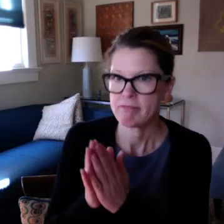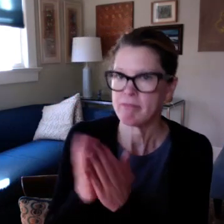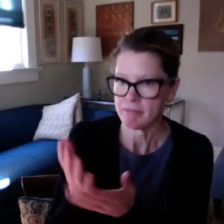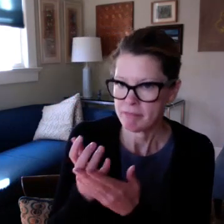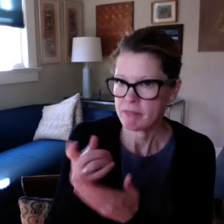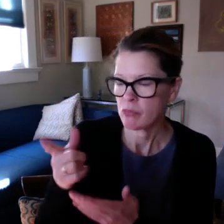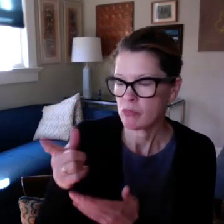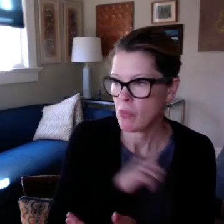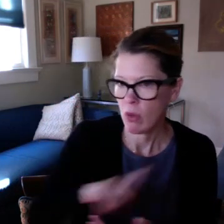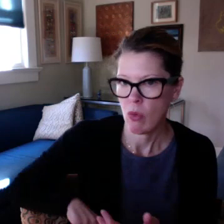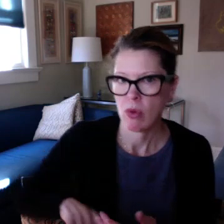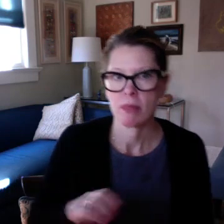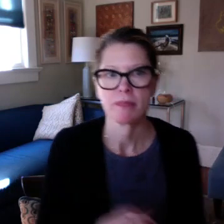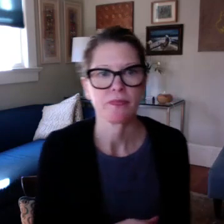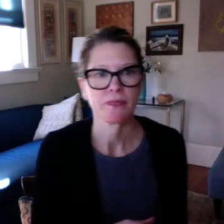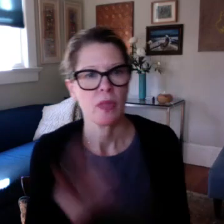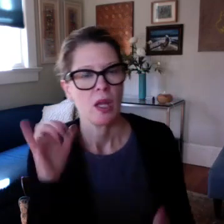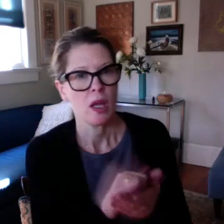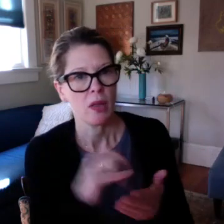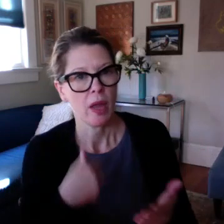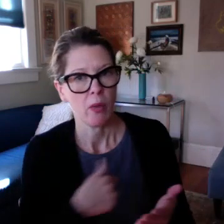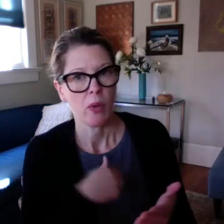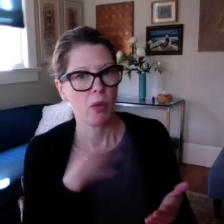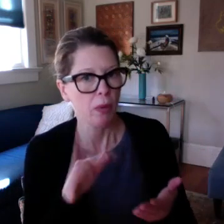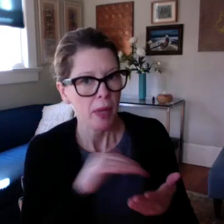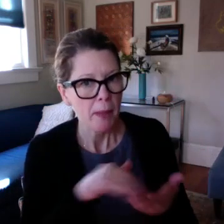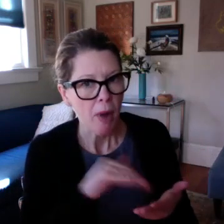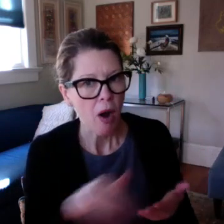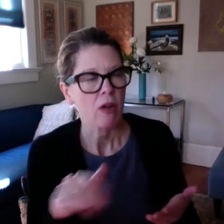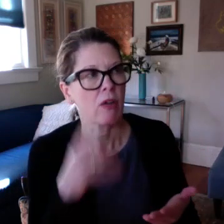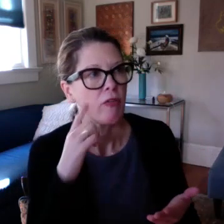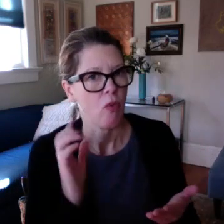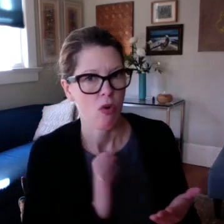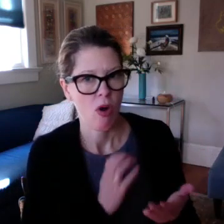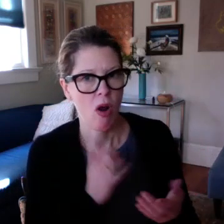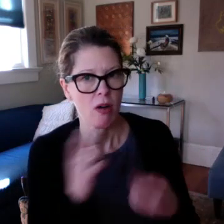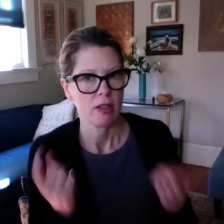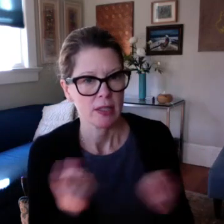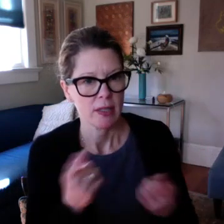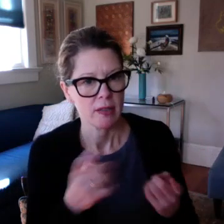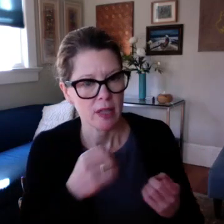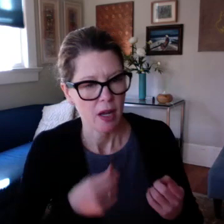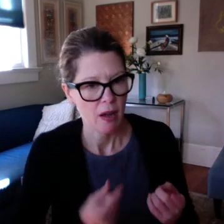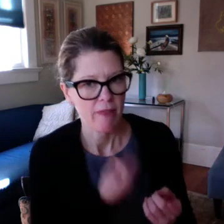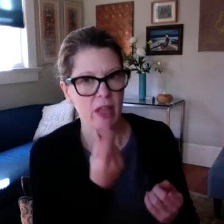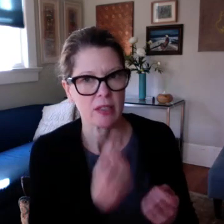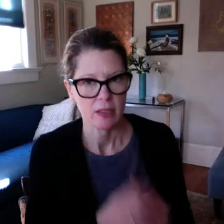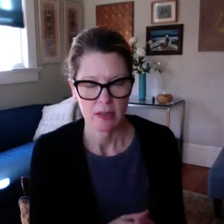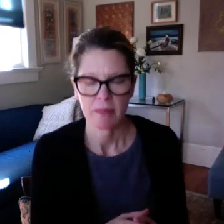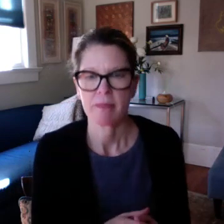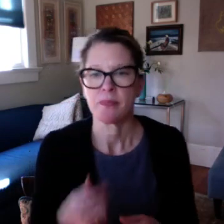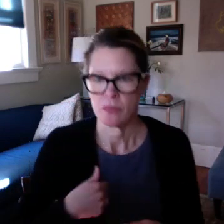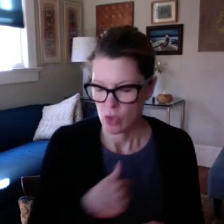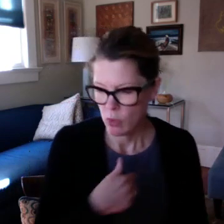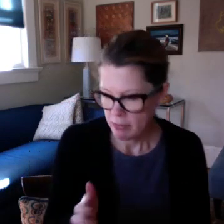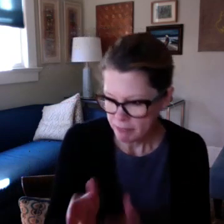Lord, that we may be pardoned and forgiven for our sins and offenses. We entreat you,